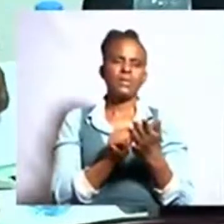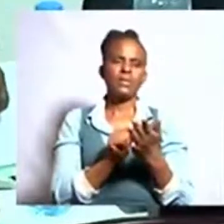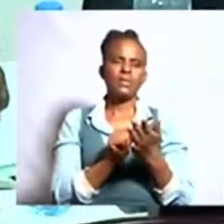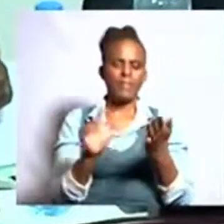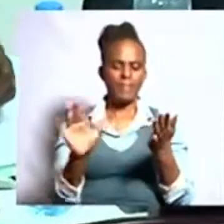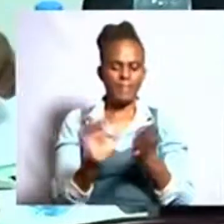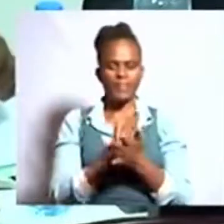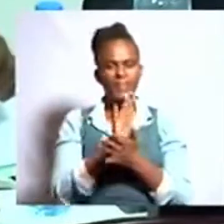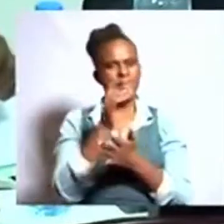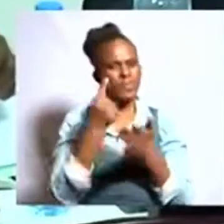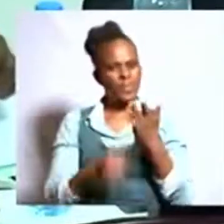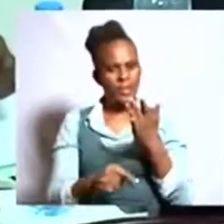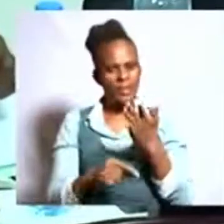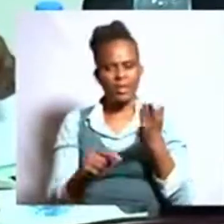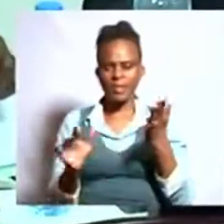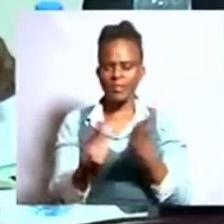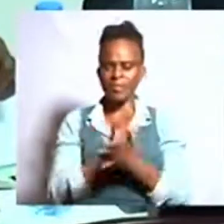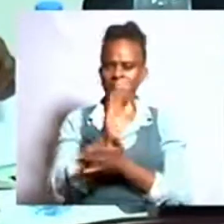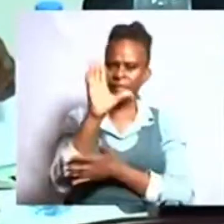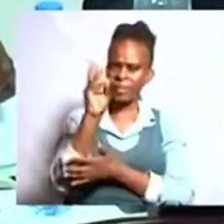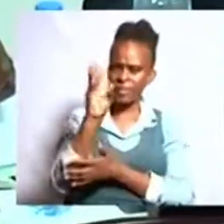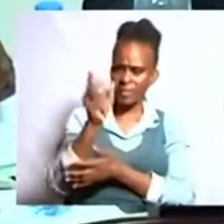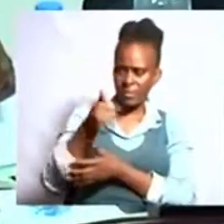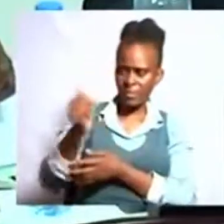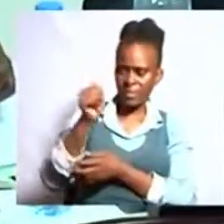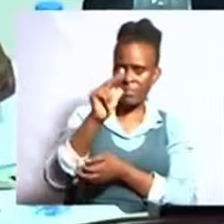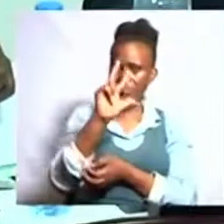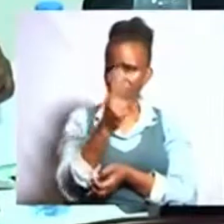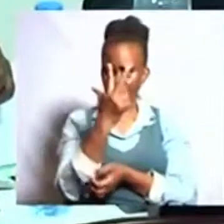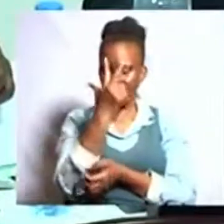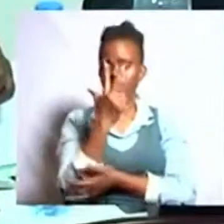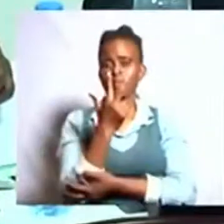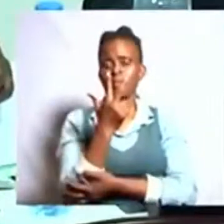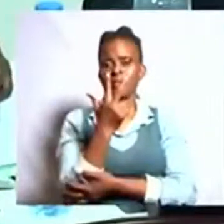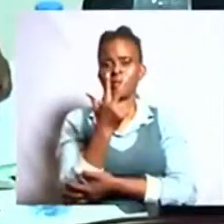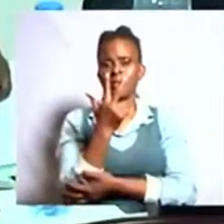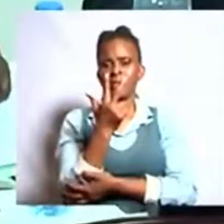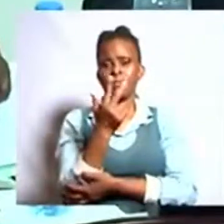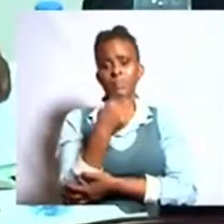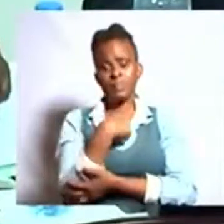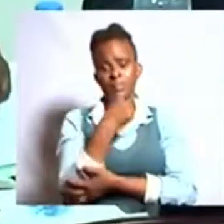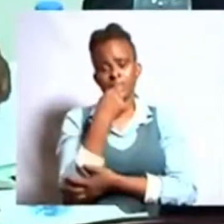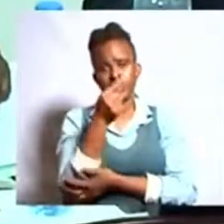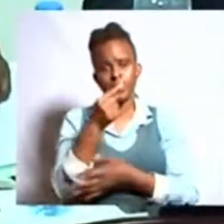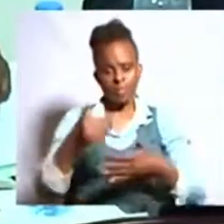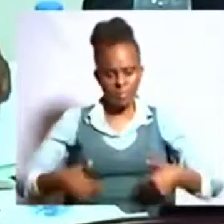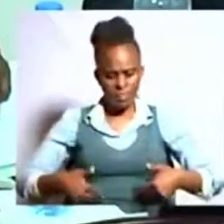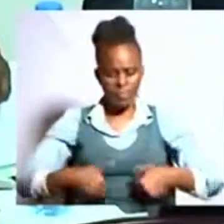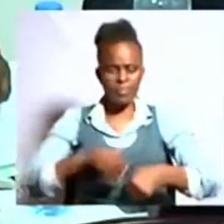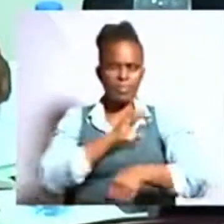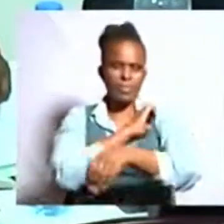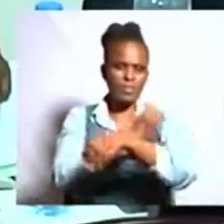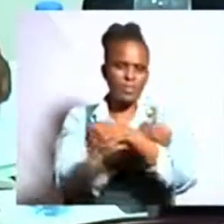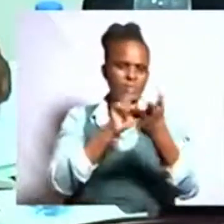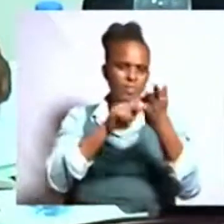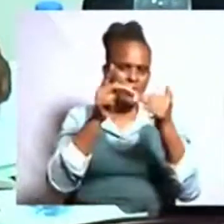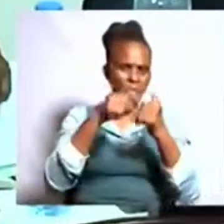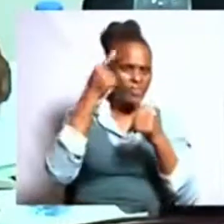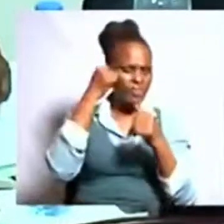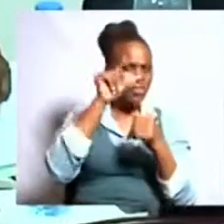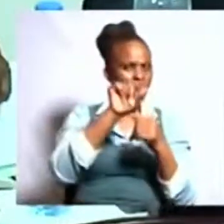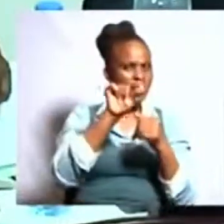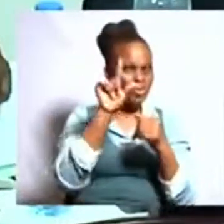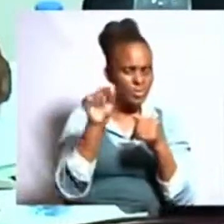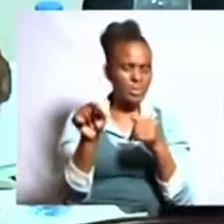On page what? On page 6 itself, the third. They are saying Youth Empowerment Program Guidelines of